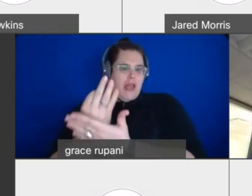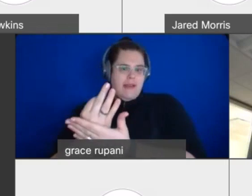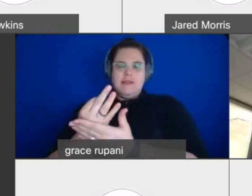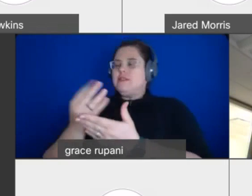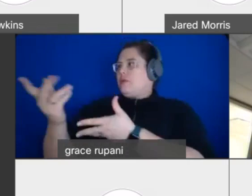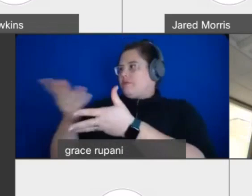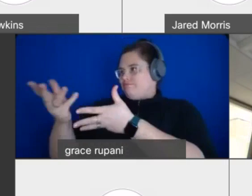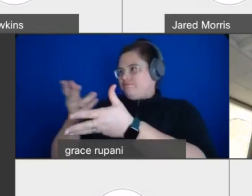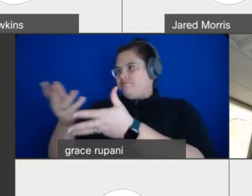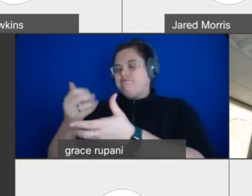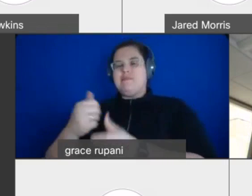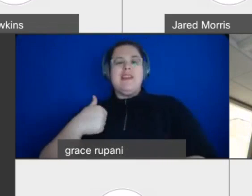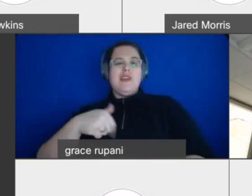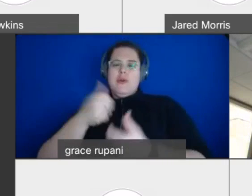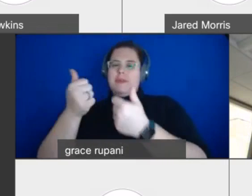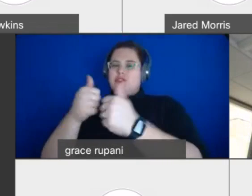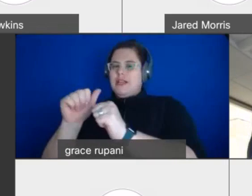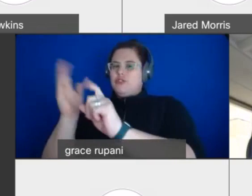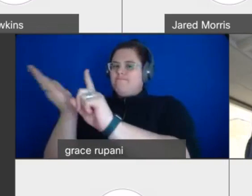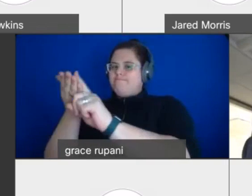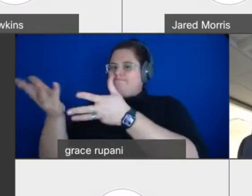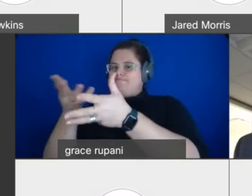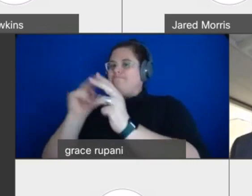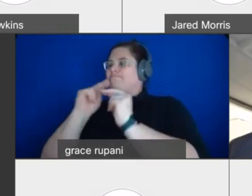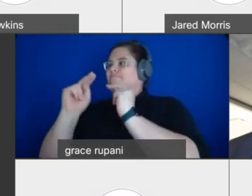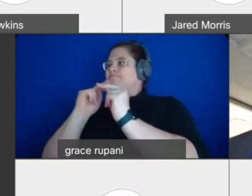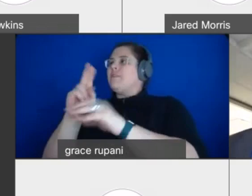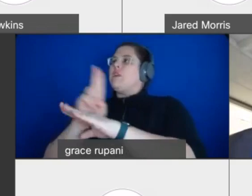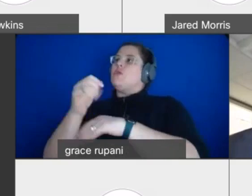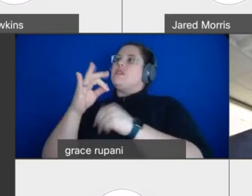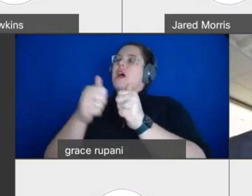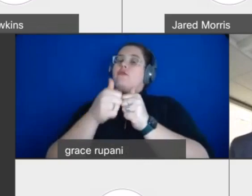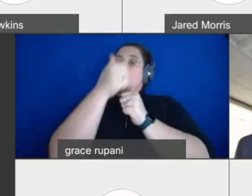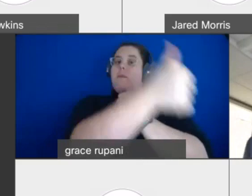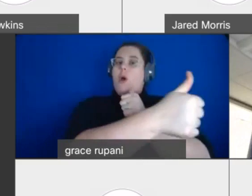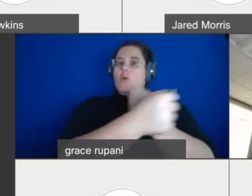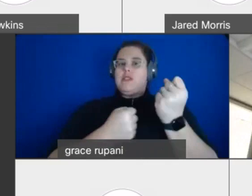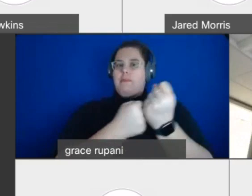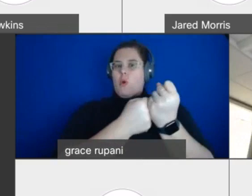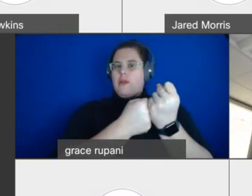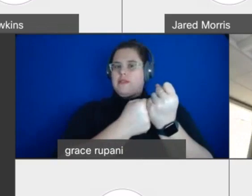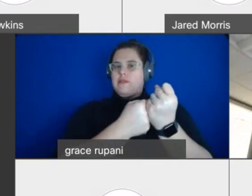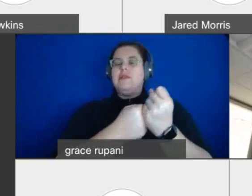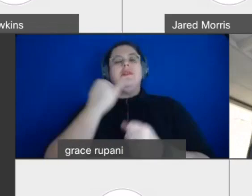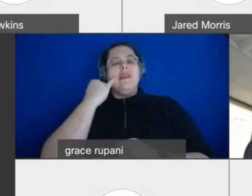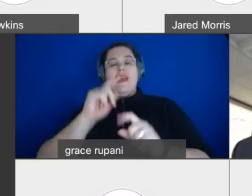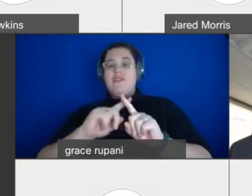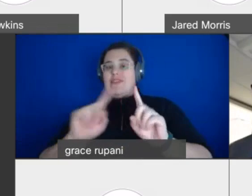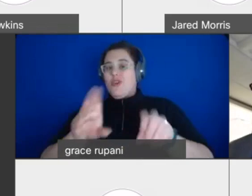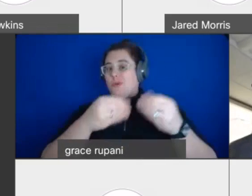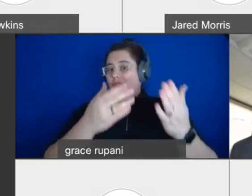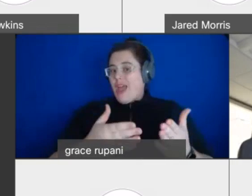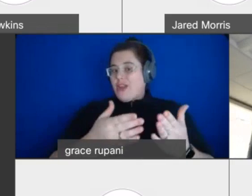use of remote supports with the person being able to be supported by another provider while they're receiving